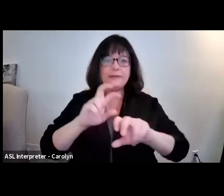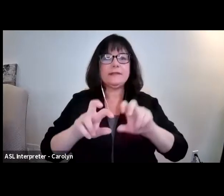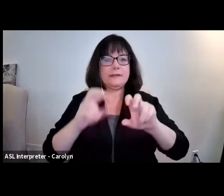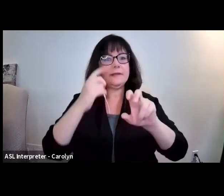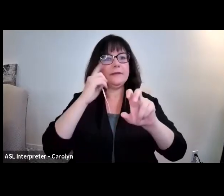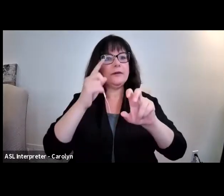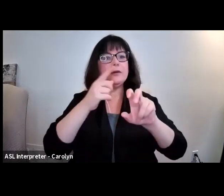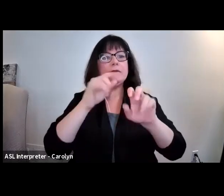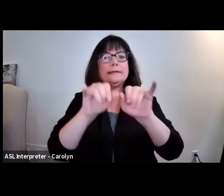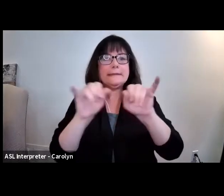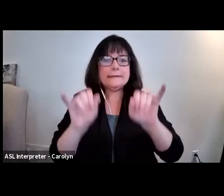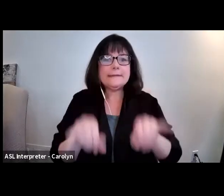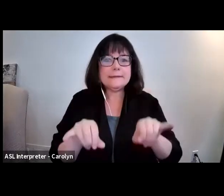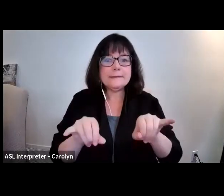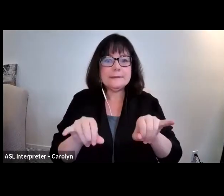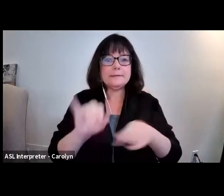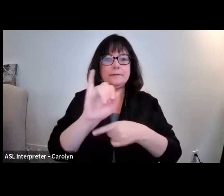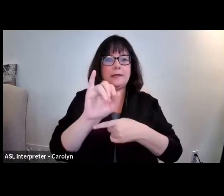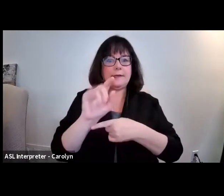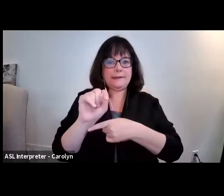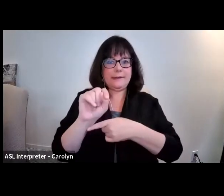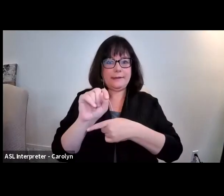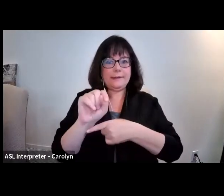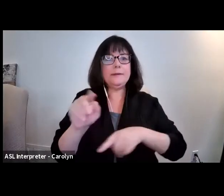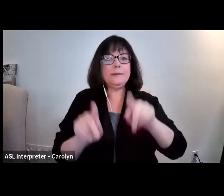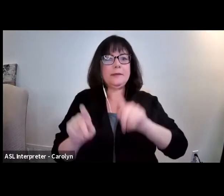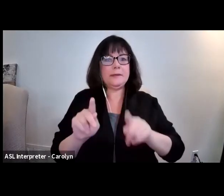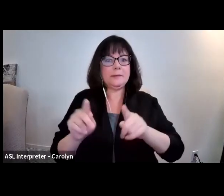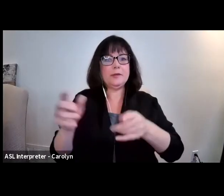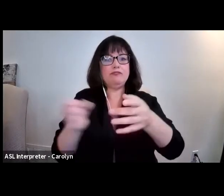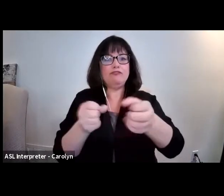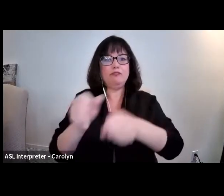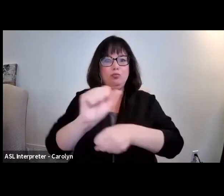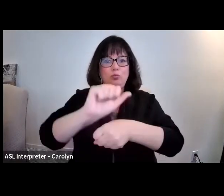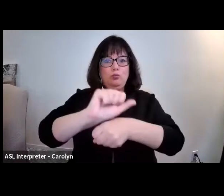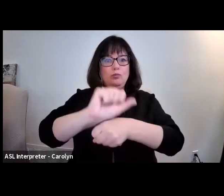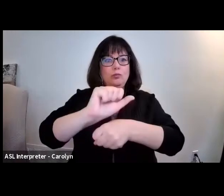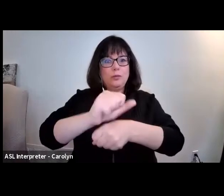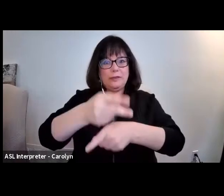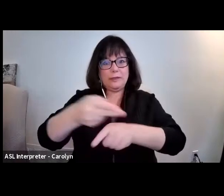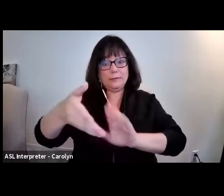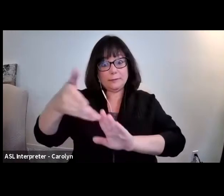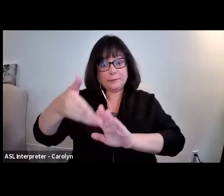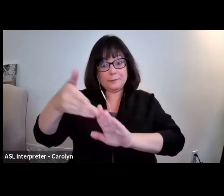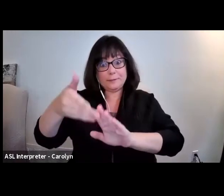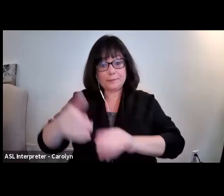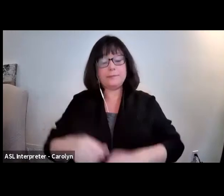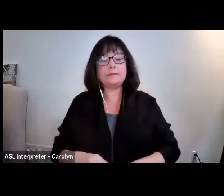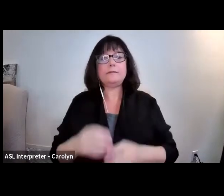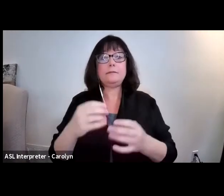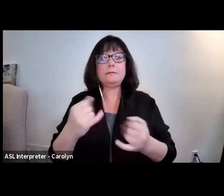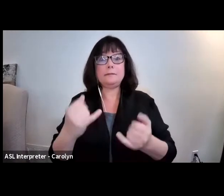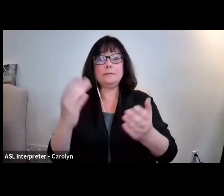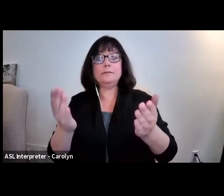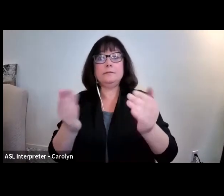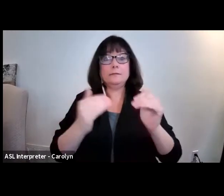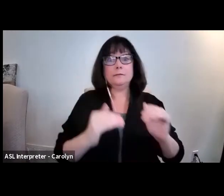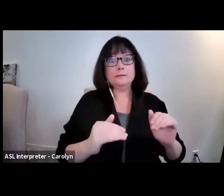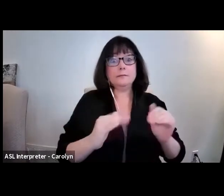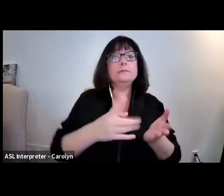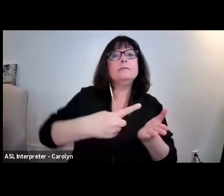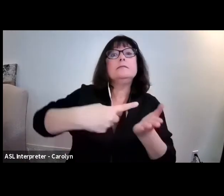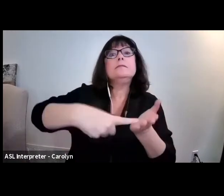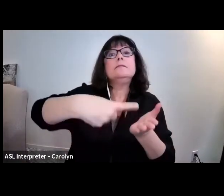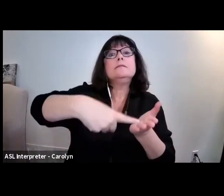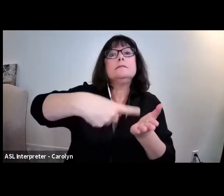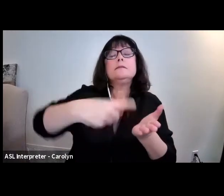expertise. Let me turn for a moment to talk about the health of the university. I want to say that despite all of the